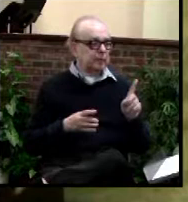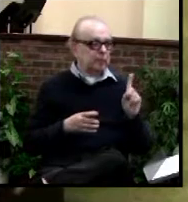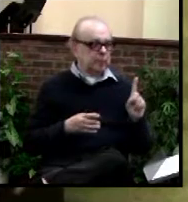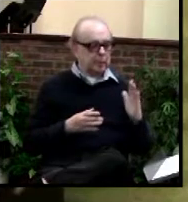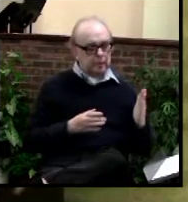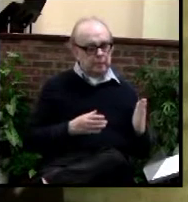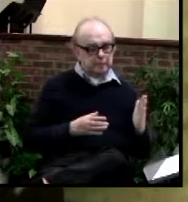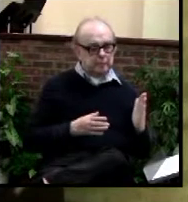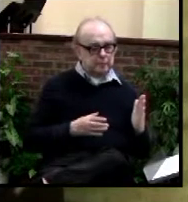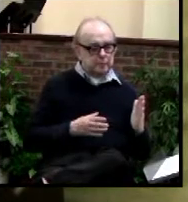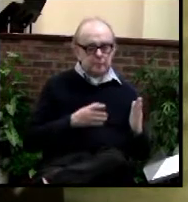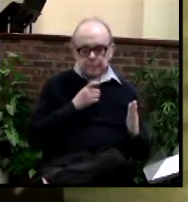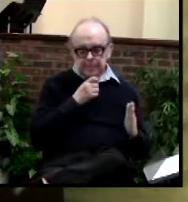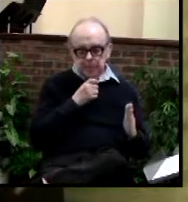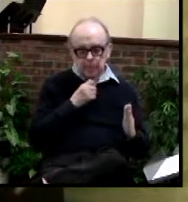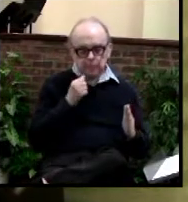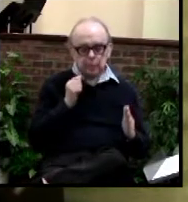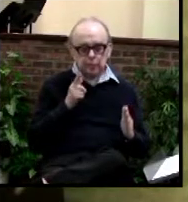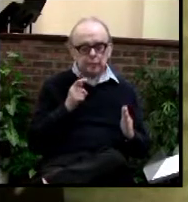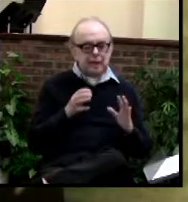Who should you be yoked up with?